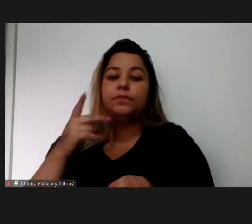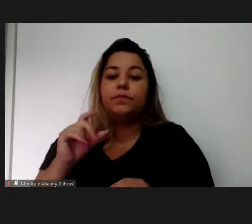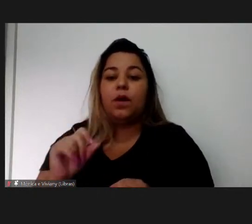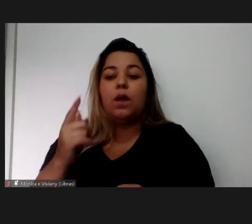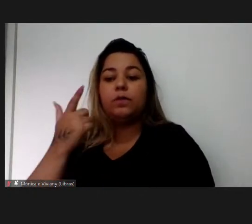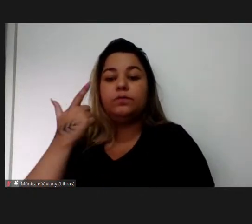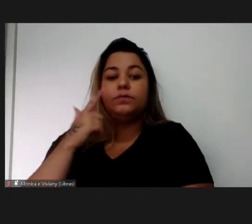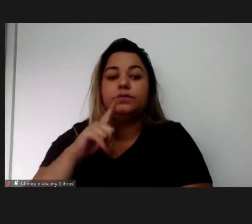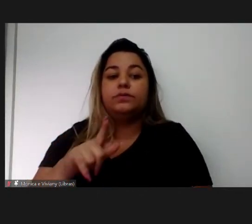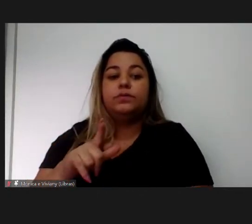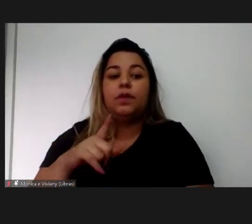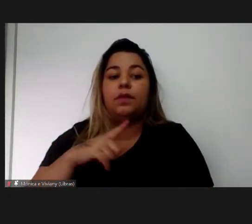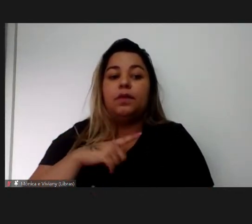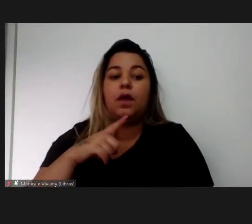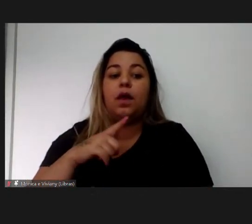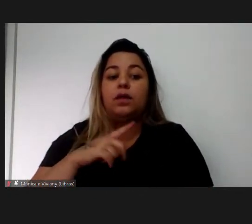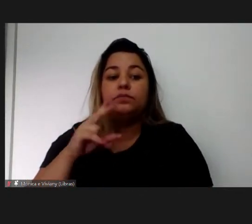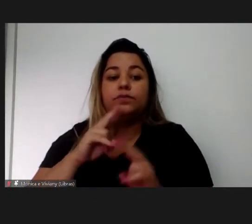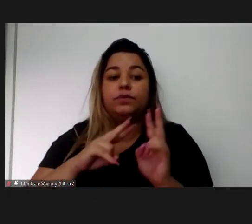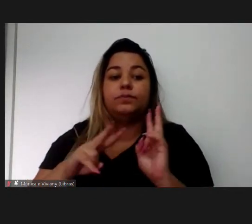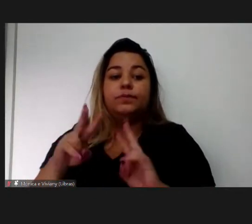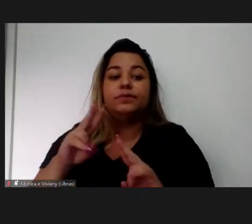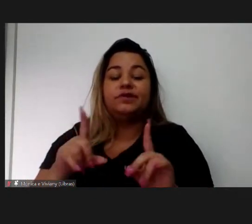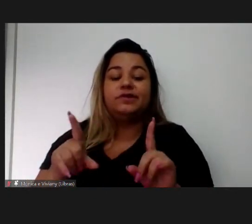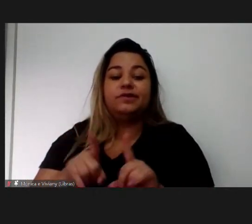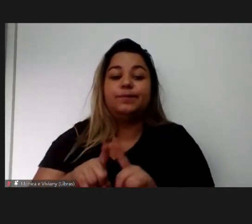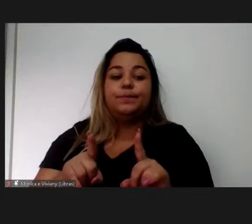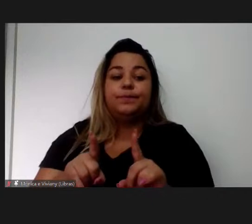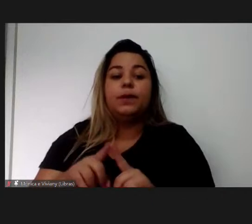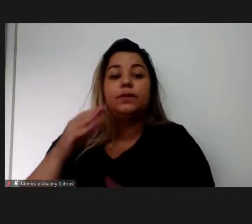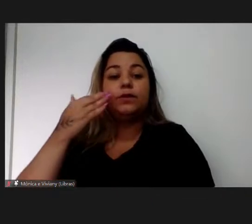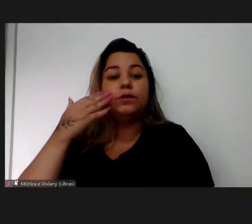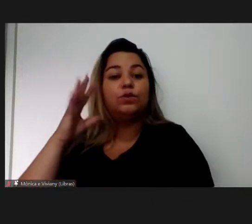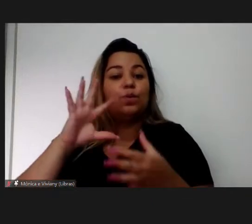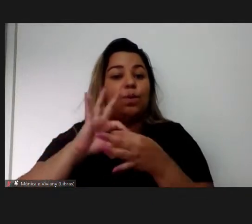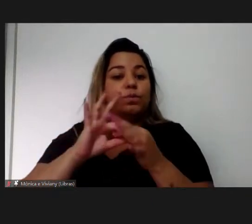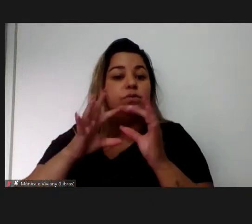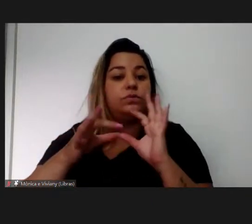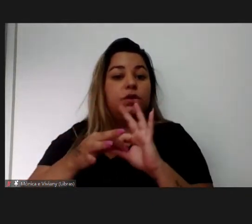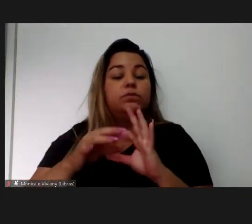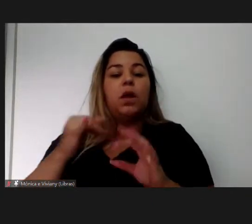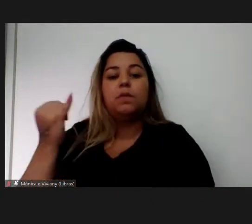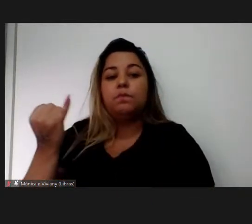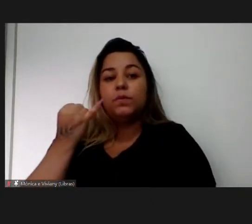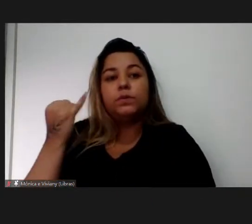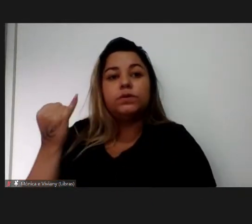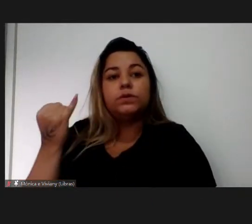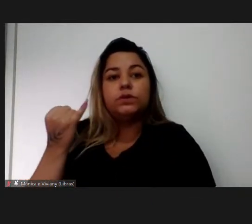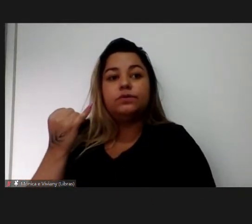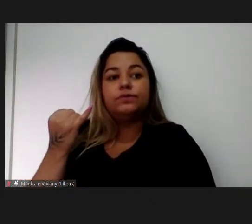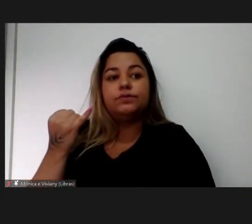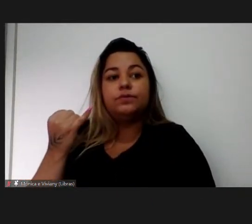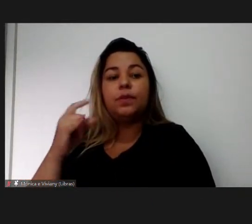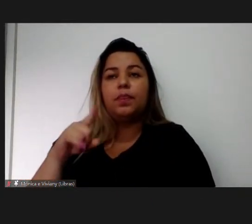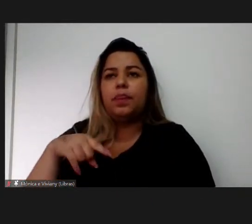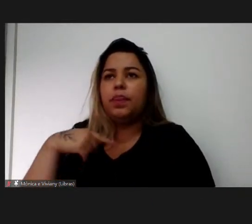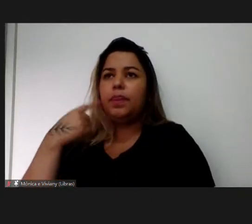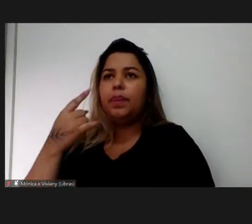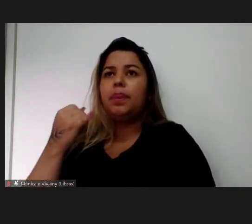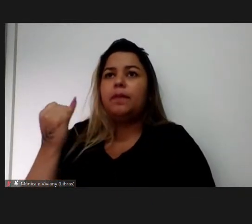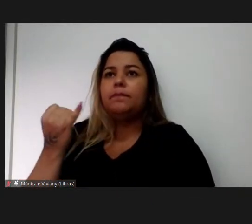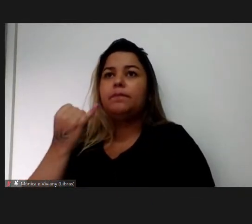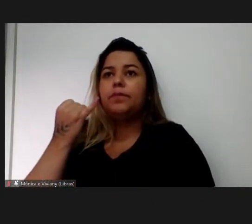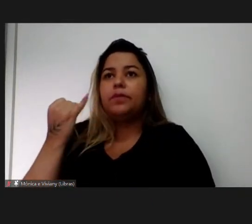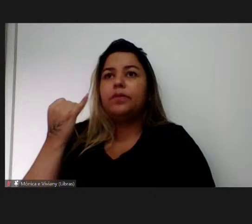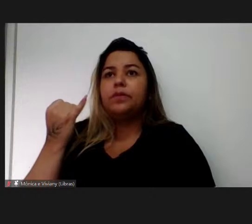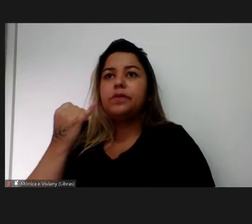for us to be able to have an agenda that is strengthened. So understanding all this context is very important. Beyond